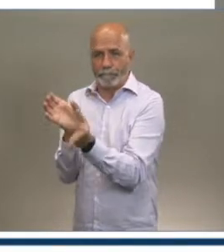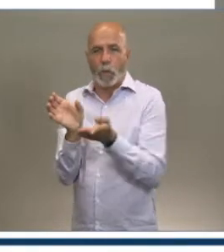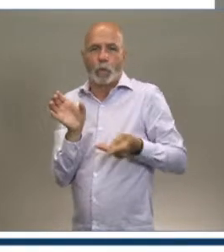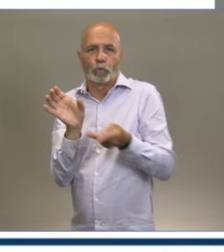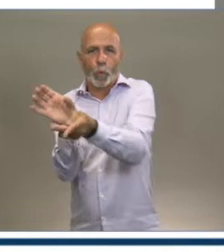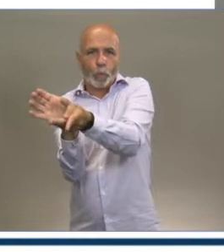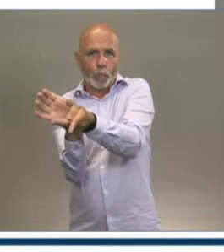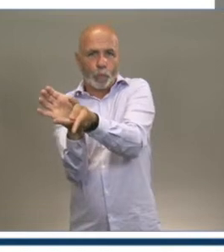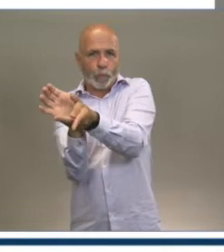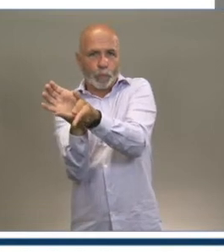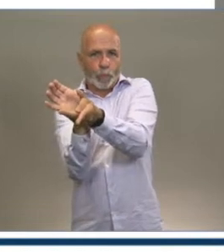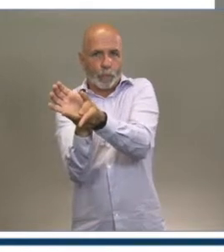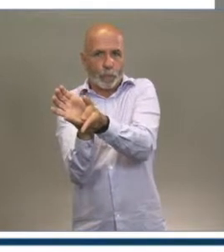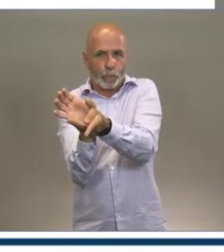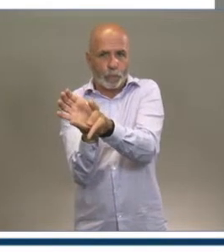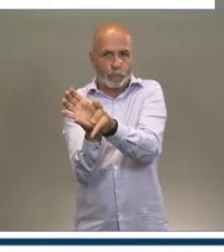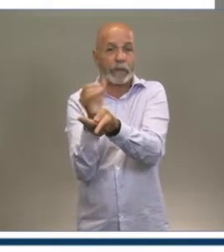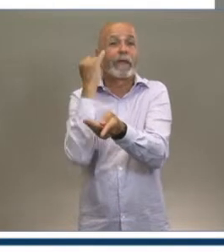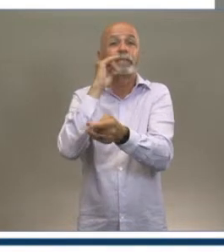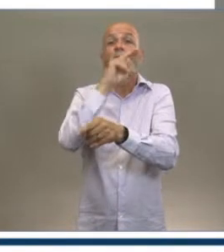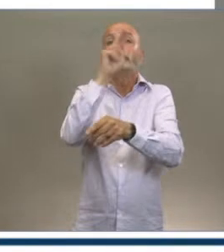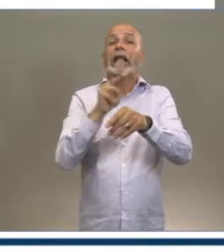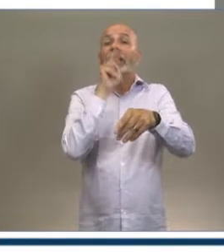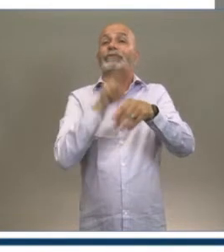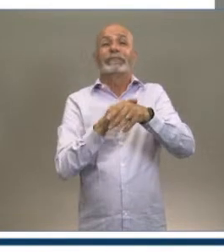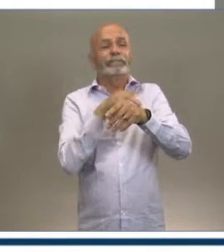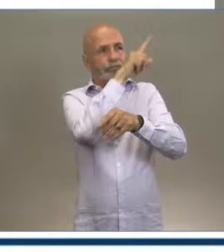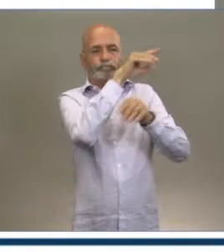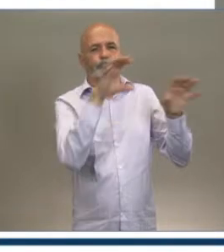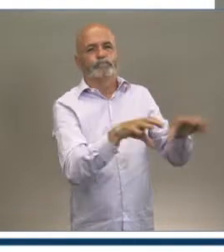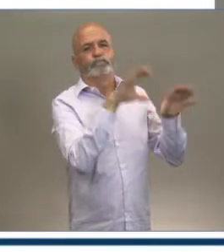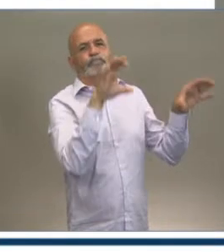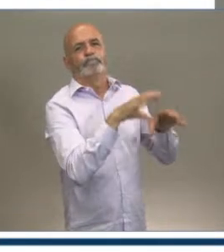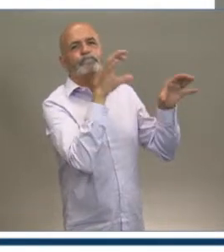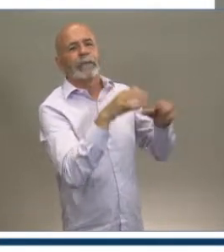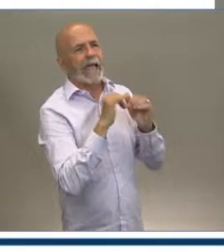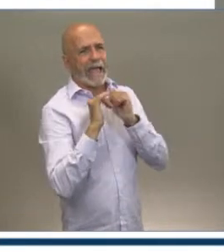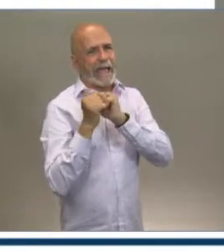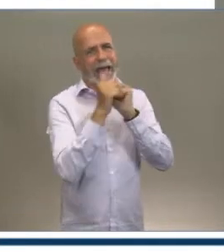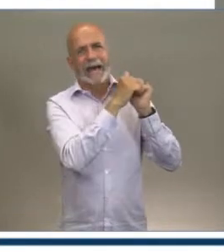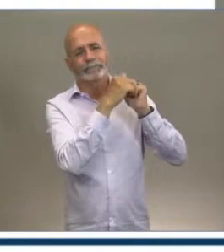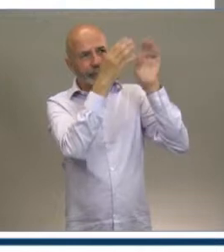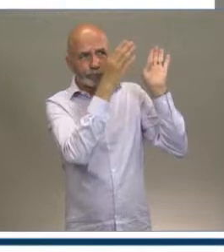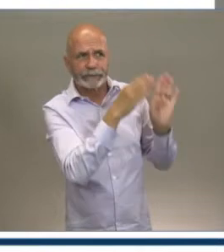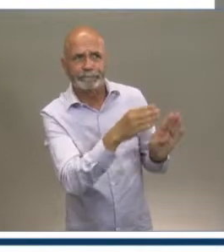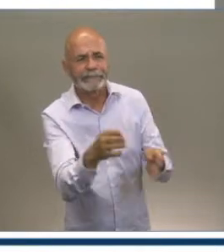and work at a national level that Nova Scotia is involved in about being able to have